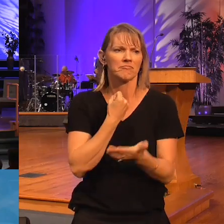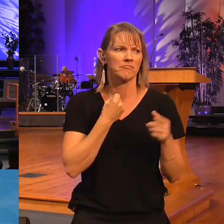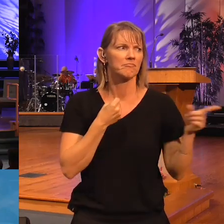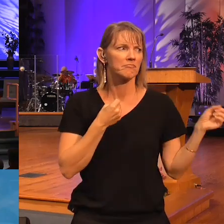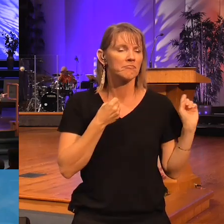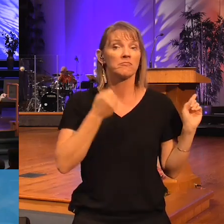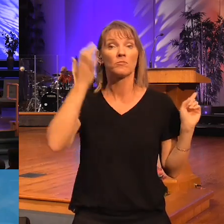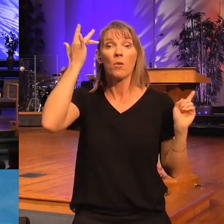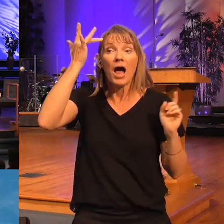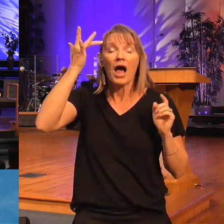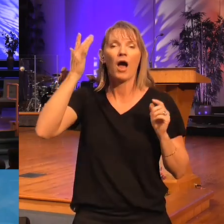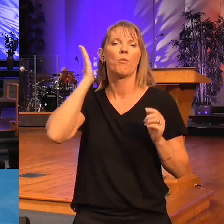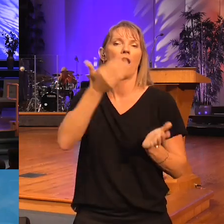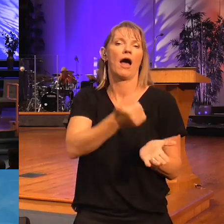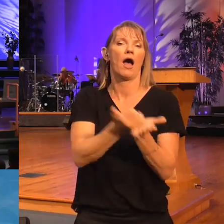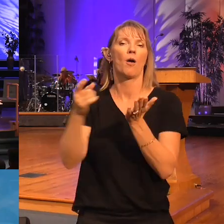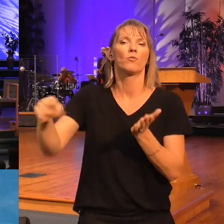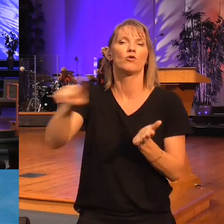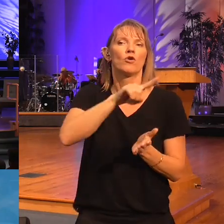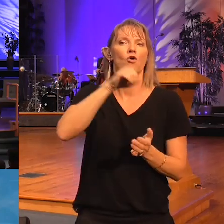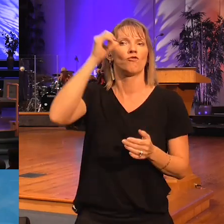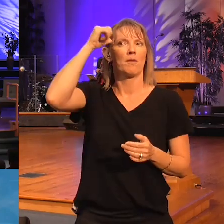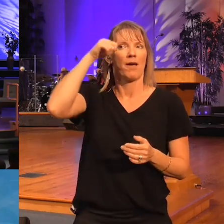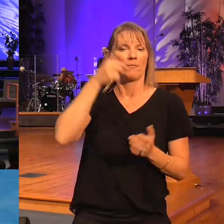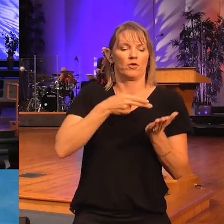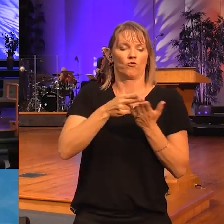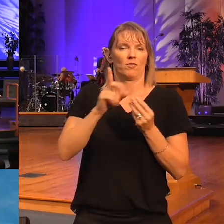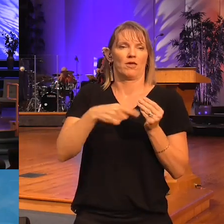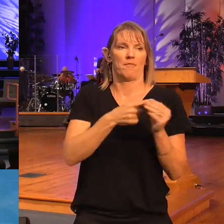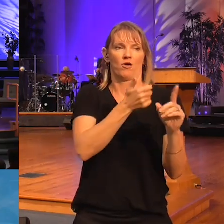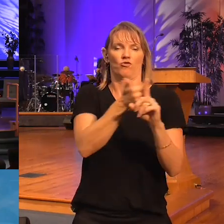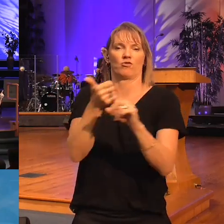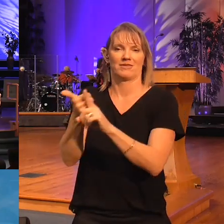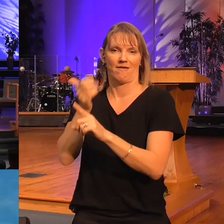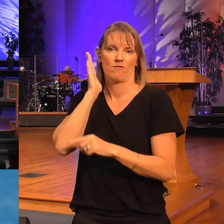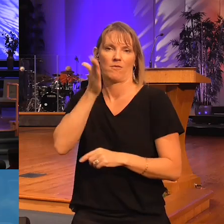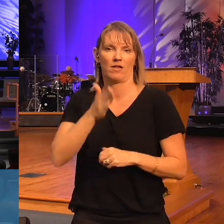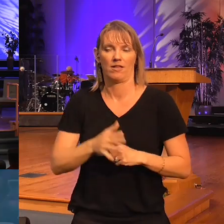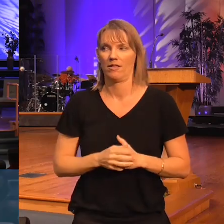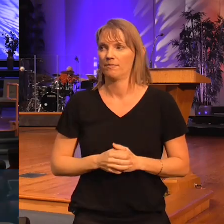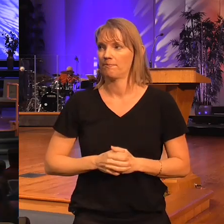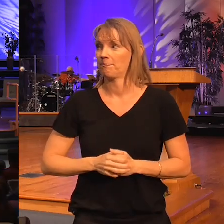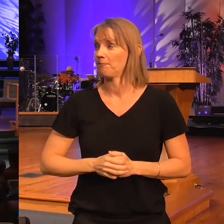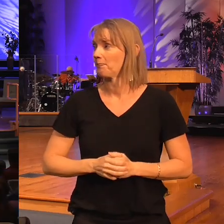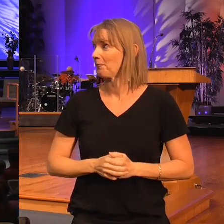going to help you remember the truth about yourself.